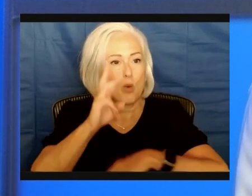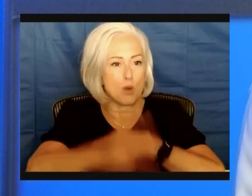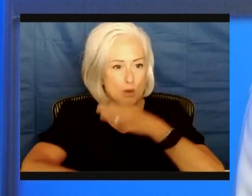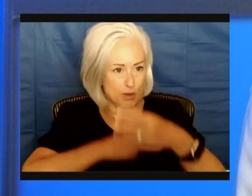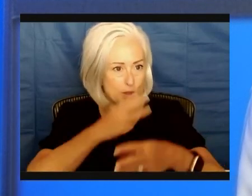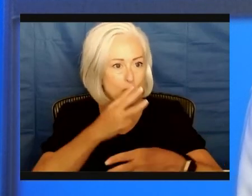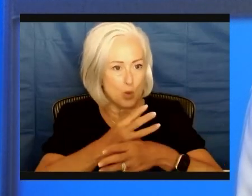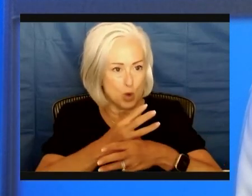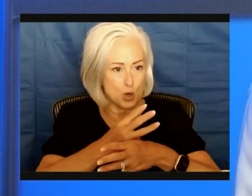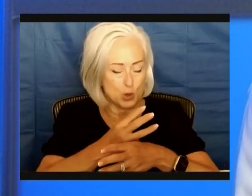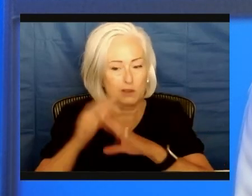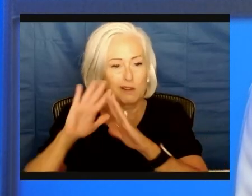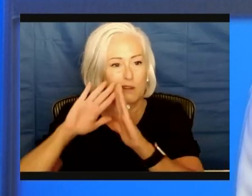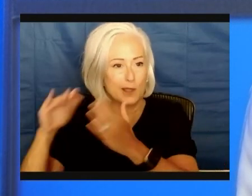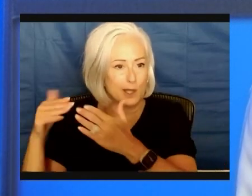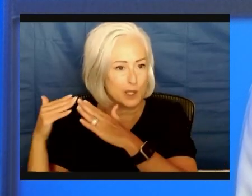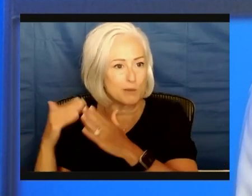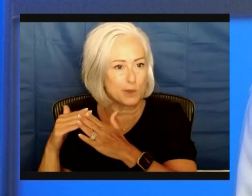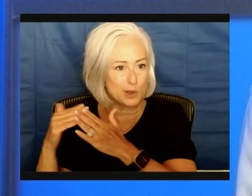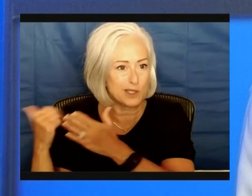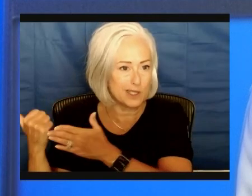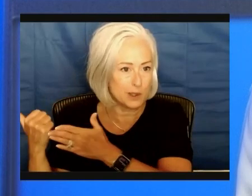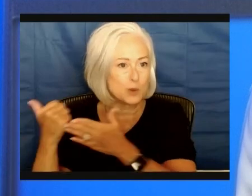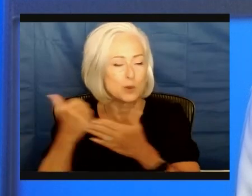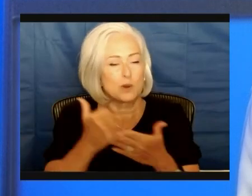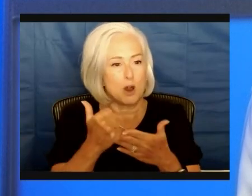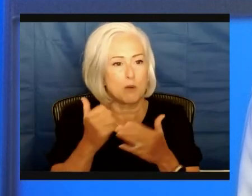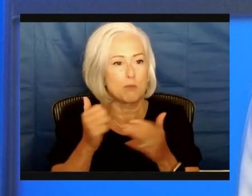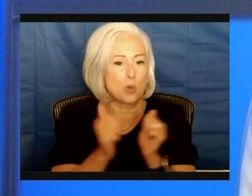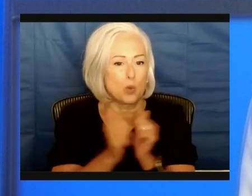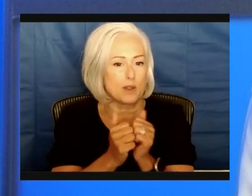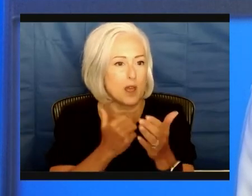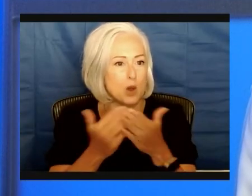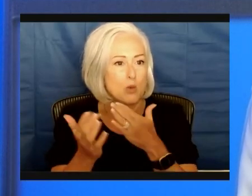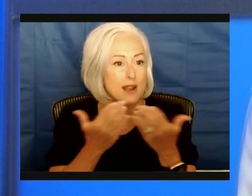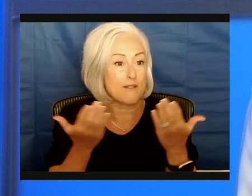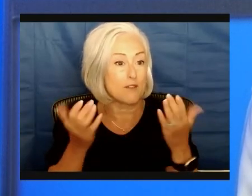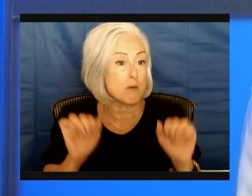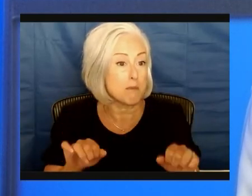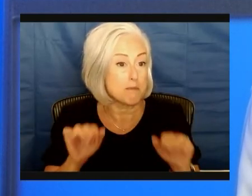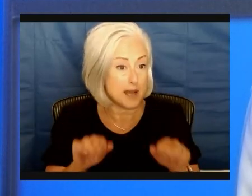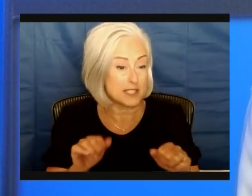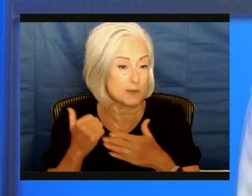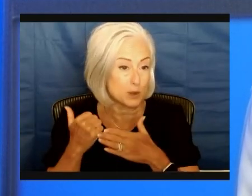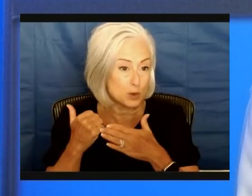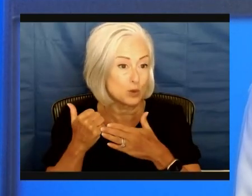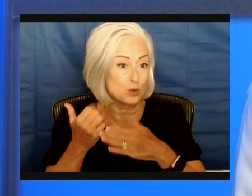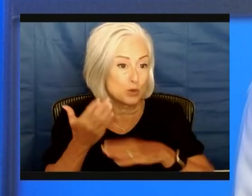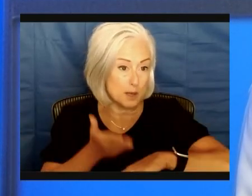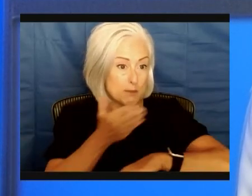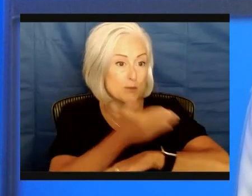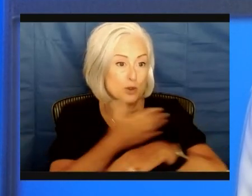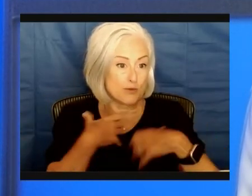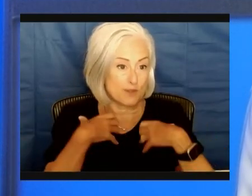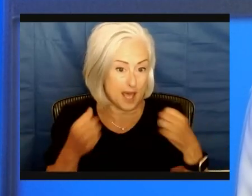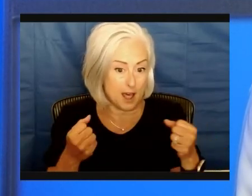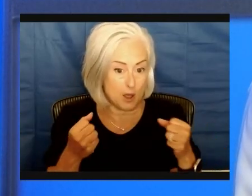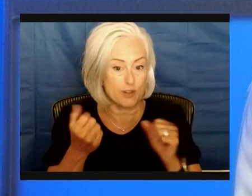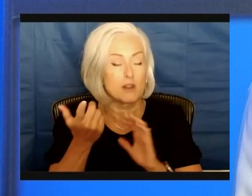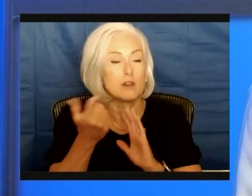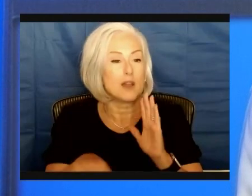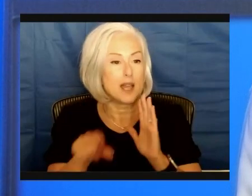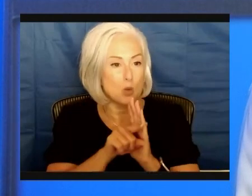help in what they can to improve the health facility and improve the quality of care in